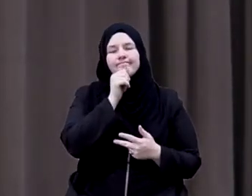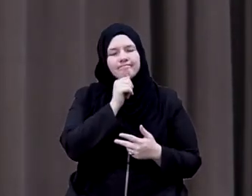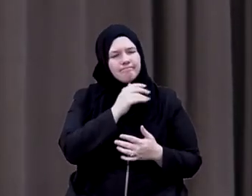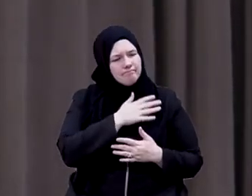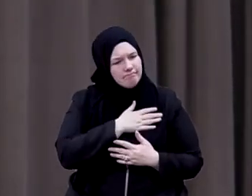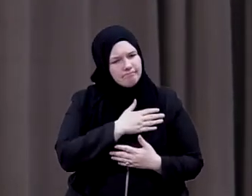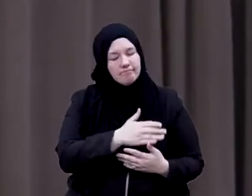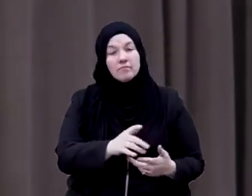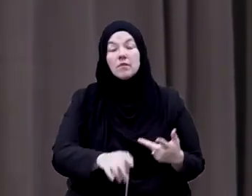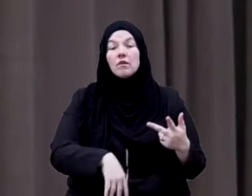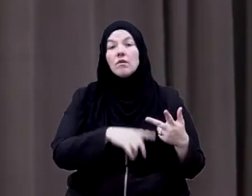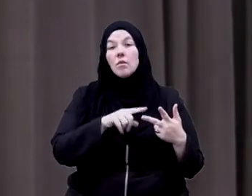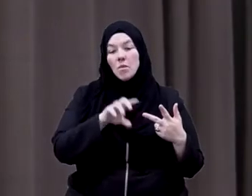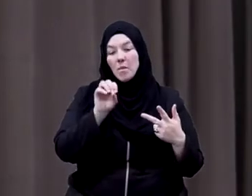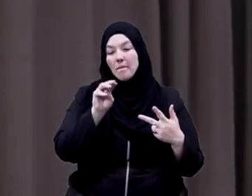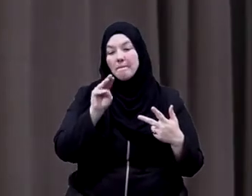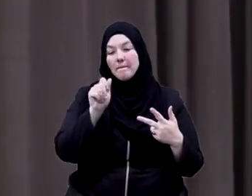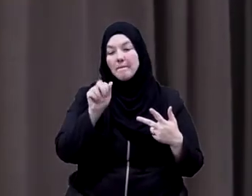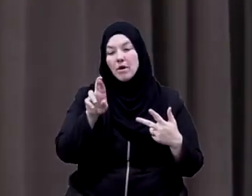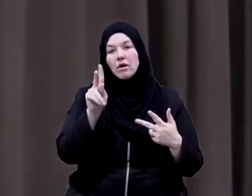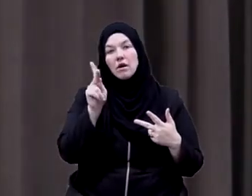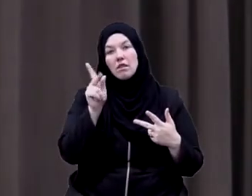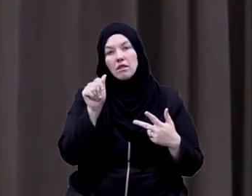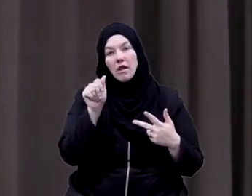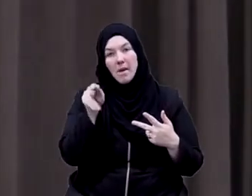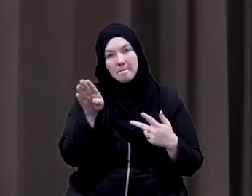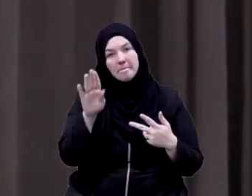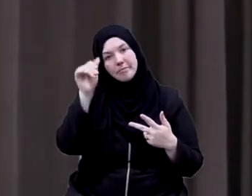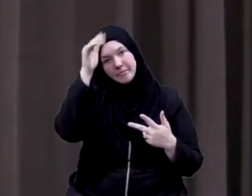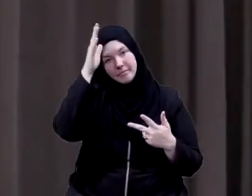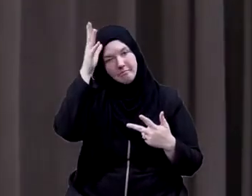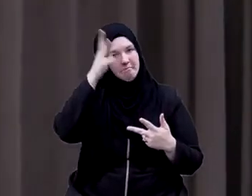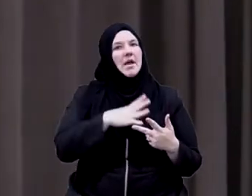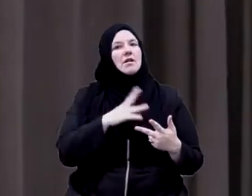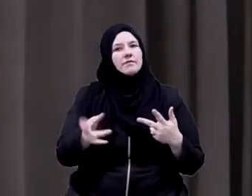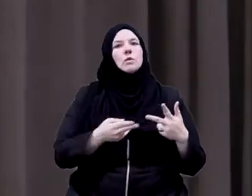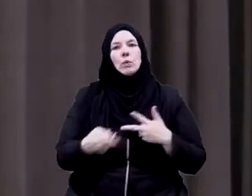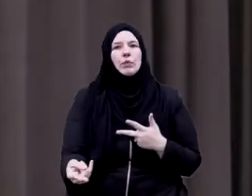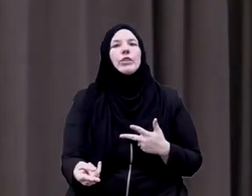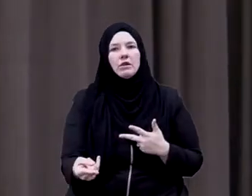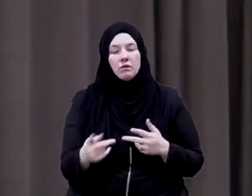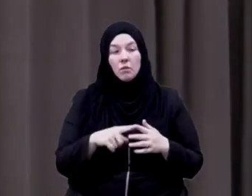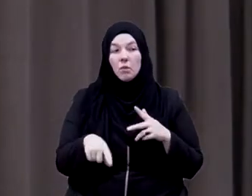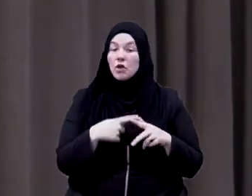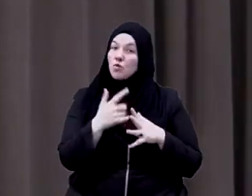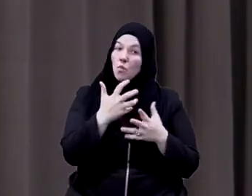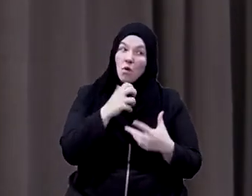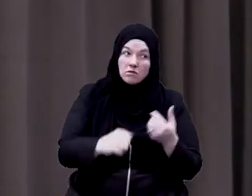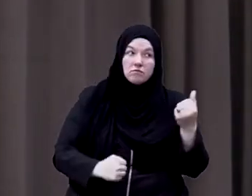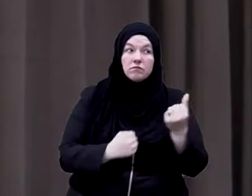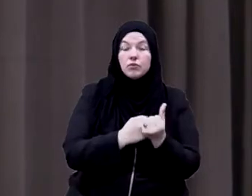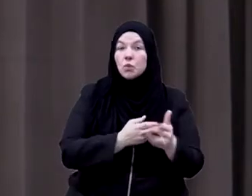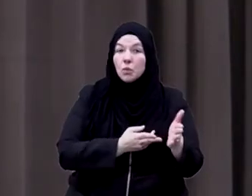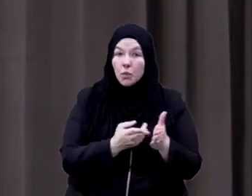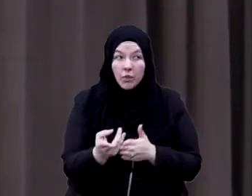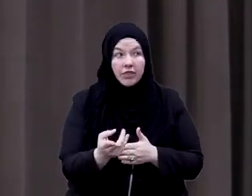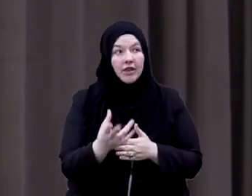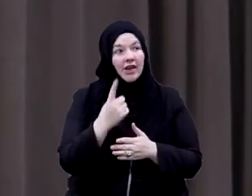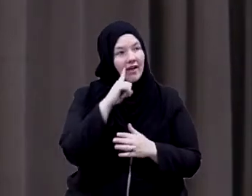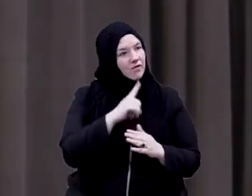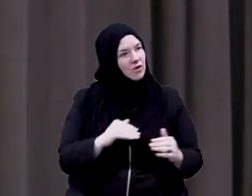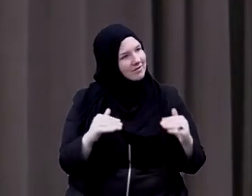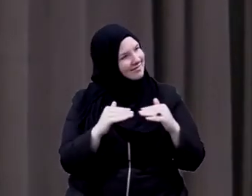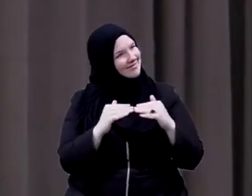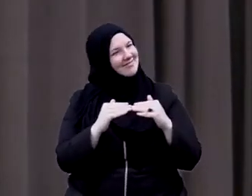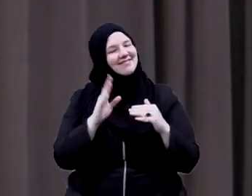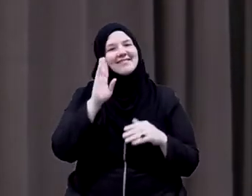was known as the man for the truth, radiallahu anhu arda. When you want somebody to stand for truth and for